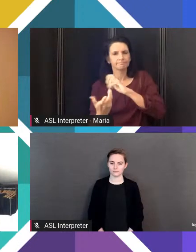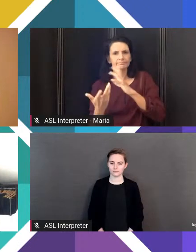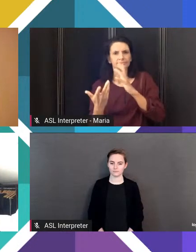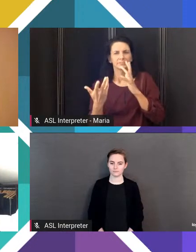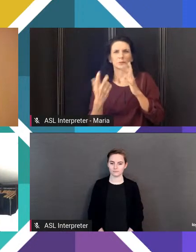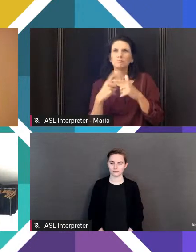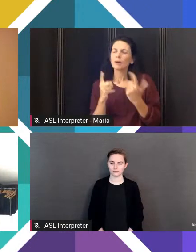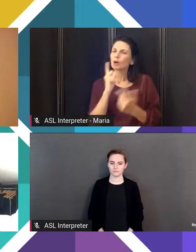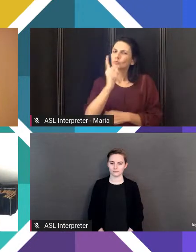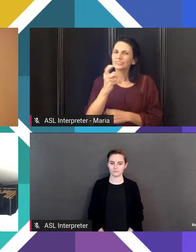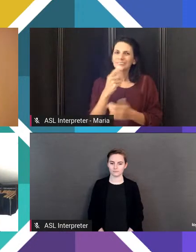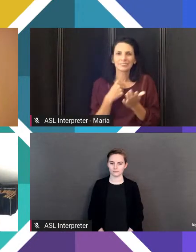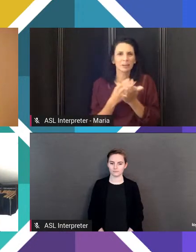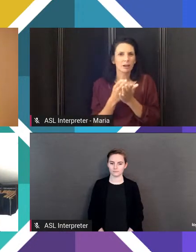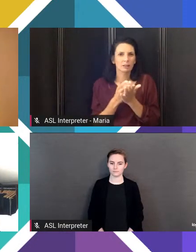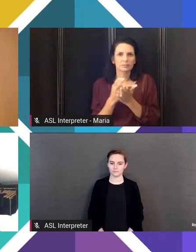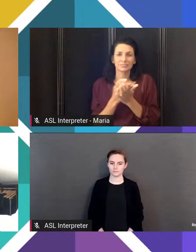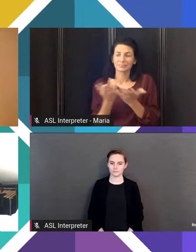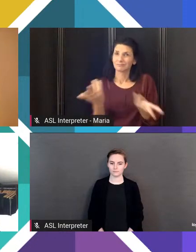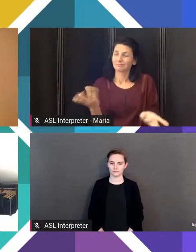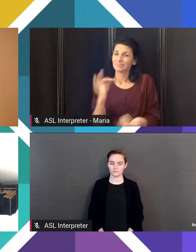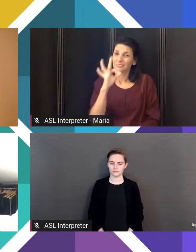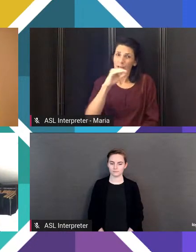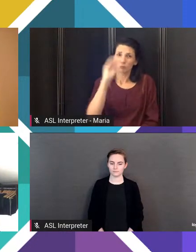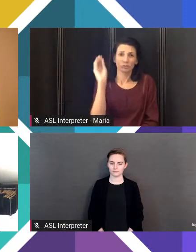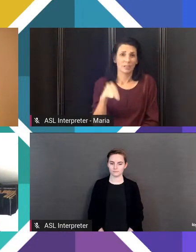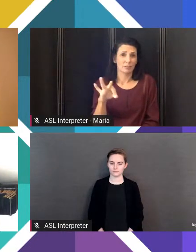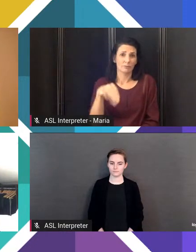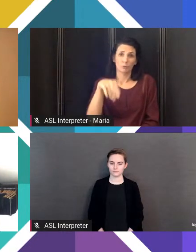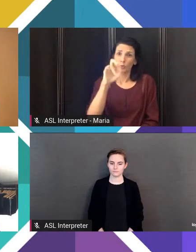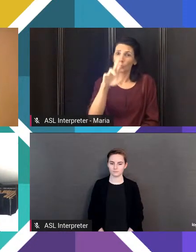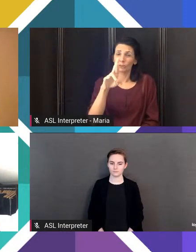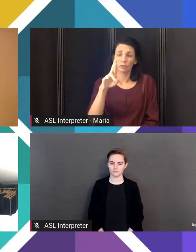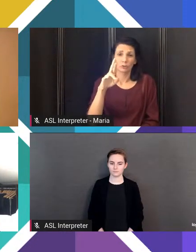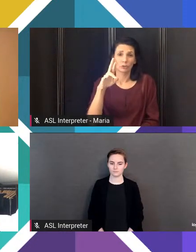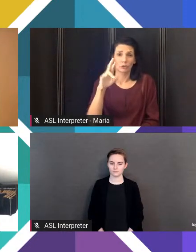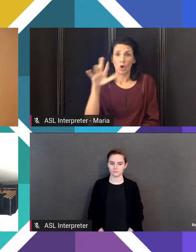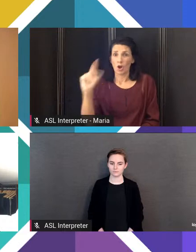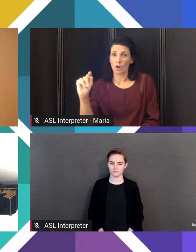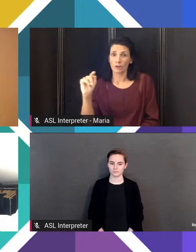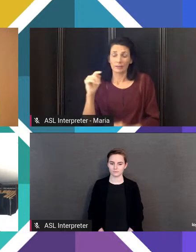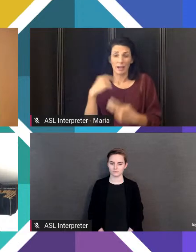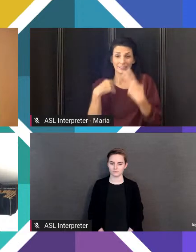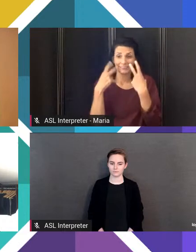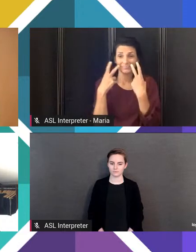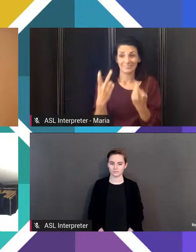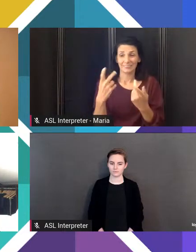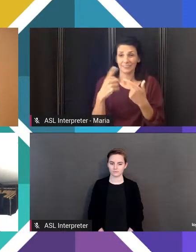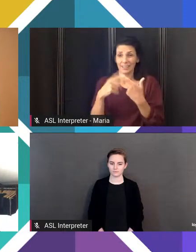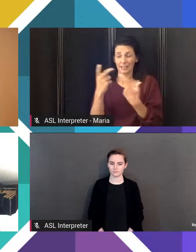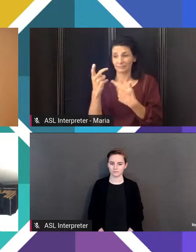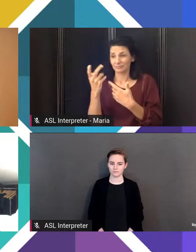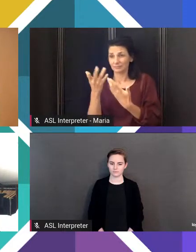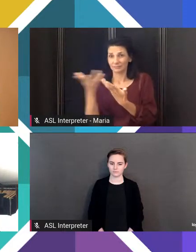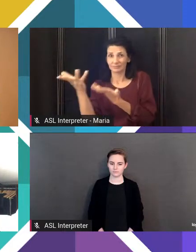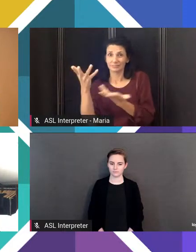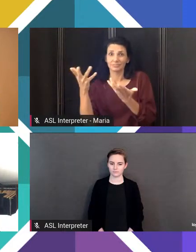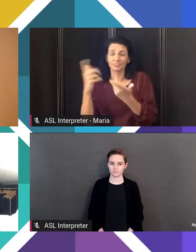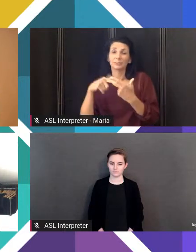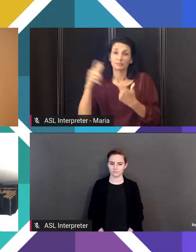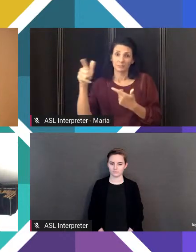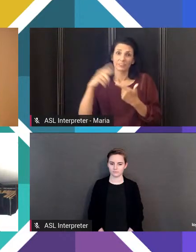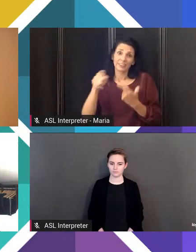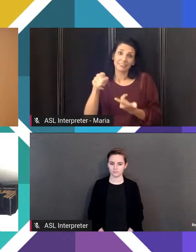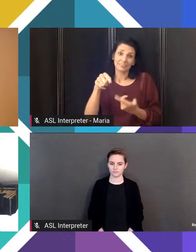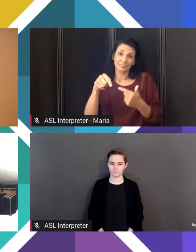honest, 90% of the representation of queer art I see and queer people in art I see is at the gallery at the Pride Center. It's